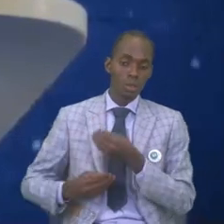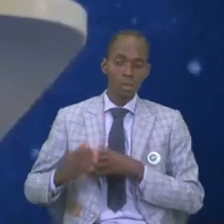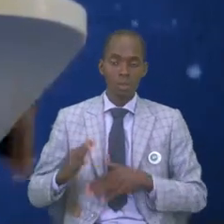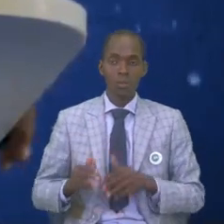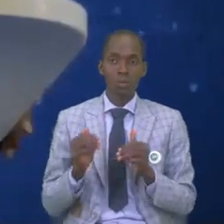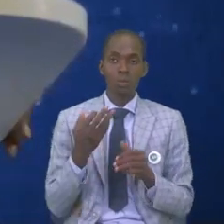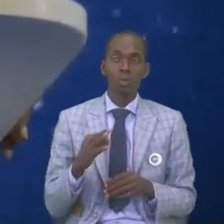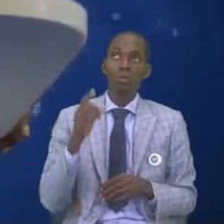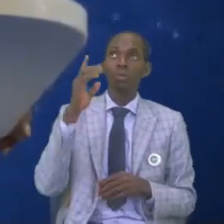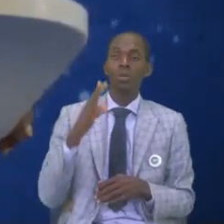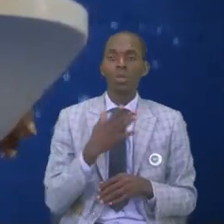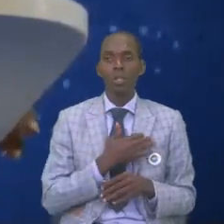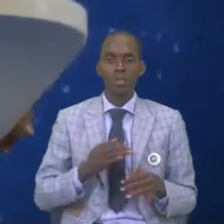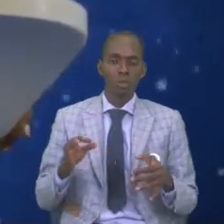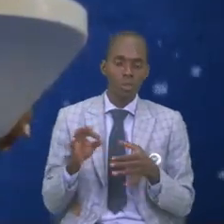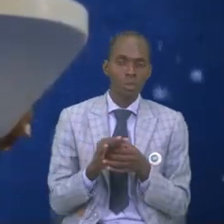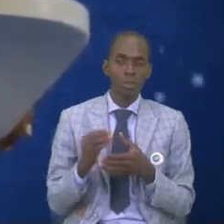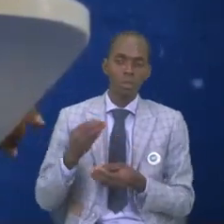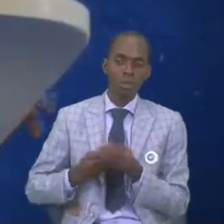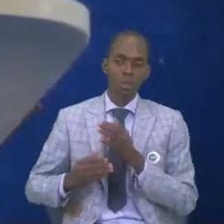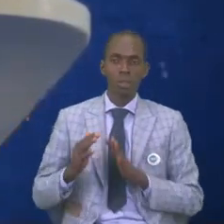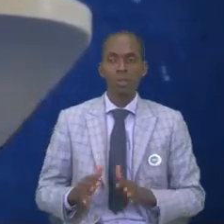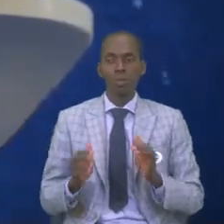heirs with Christ.